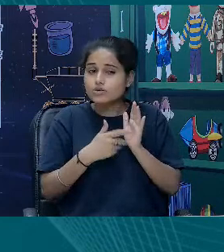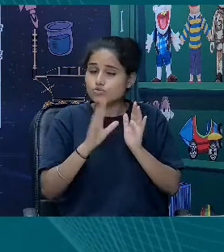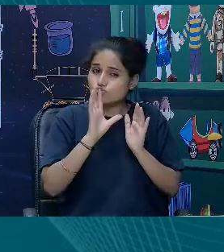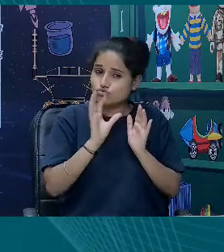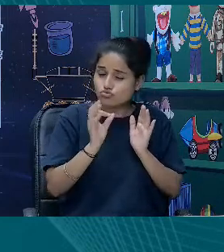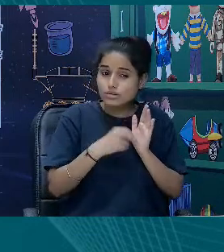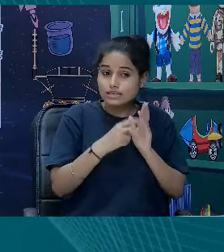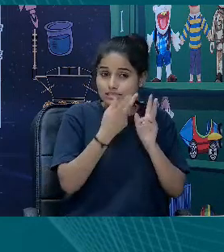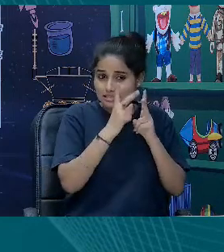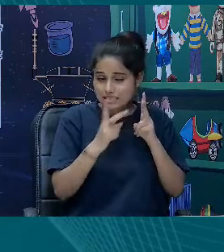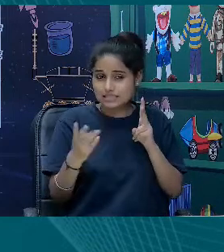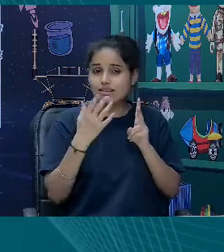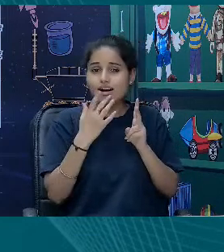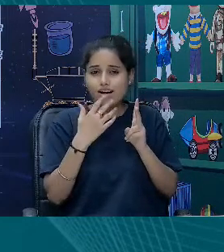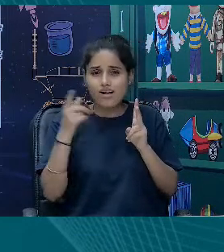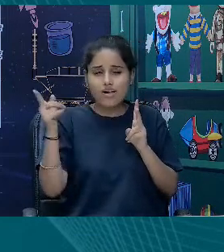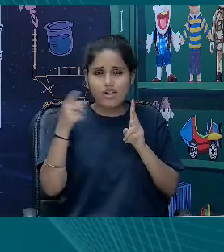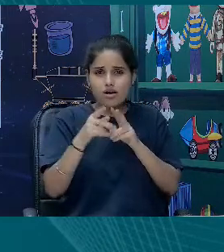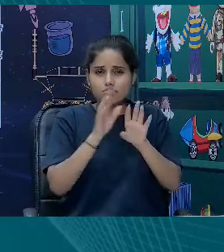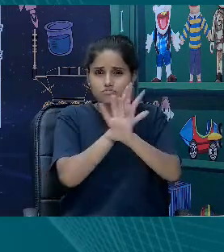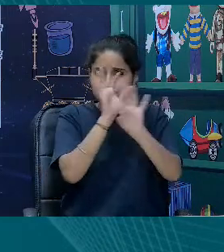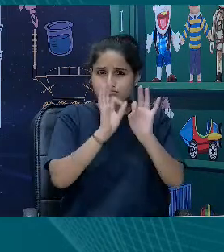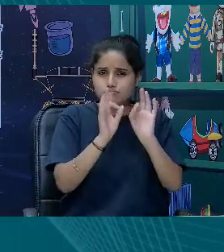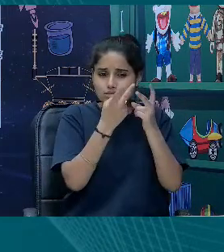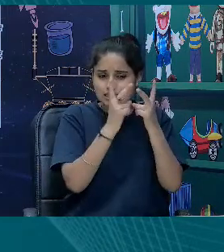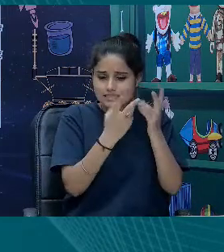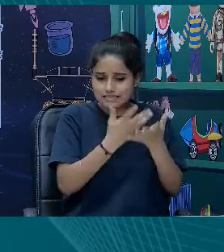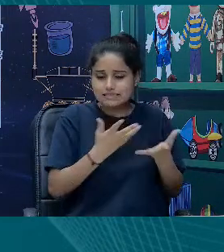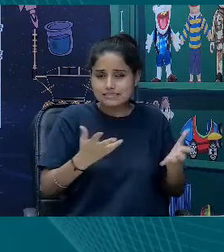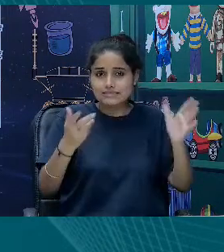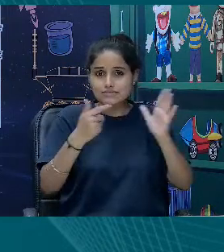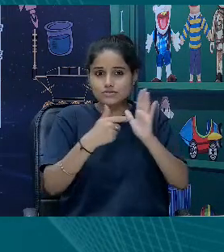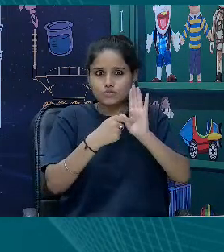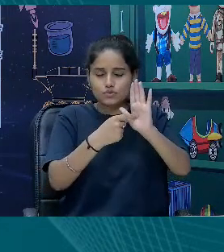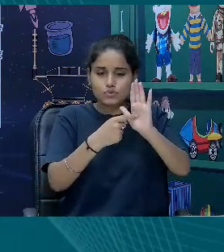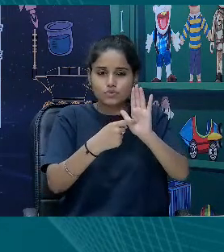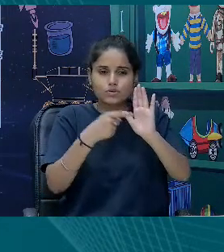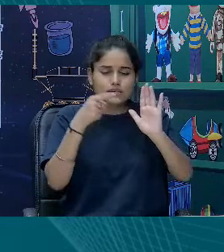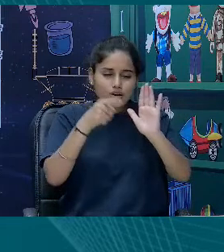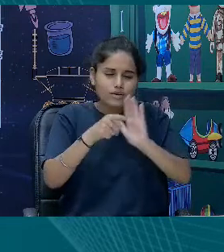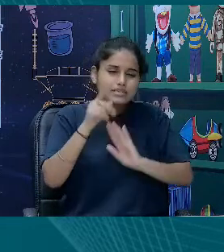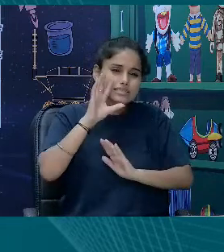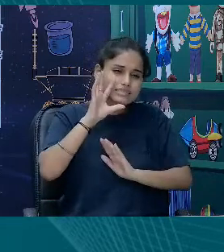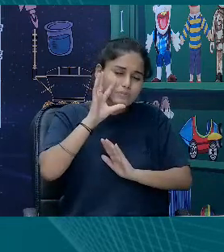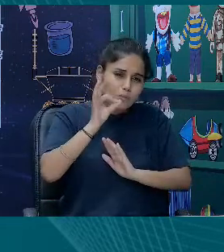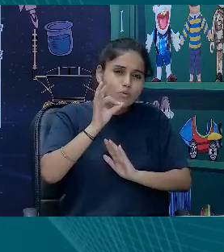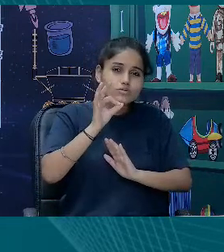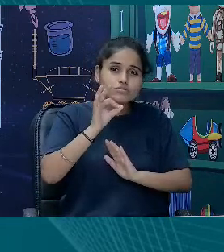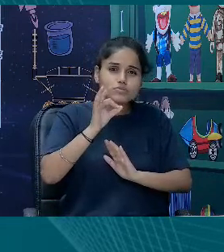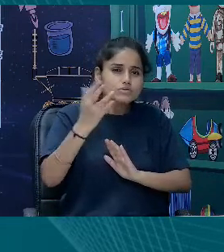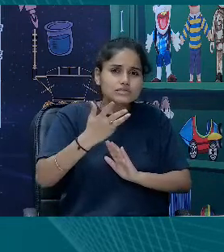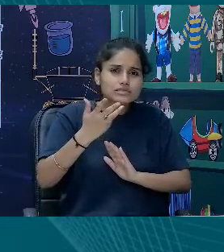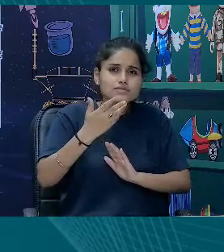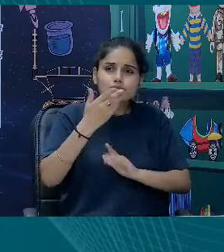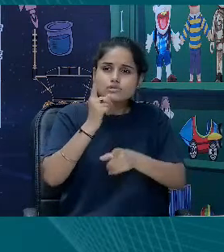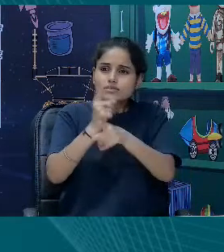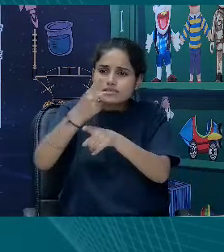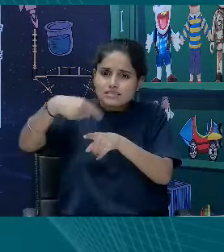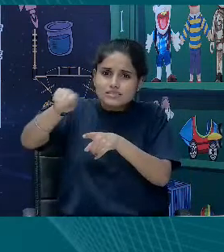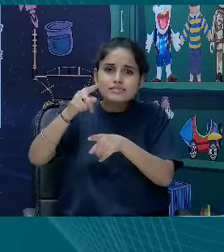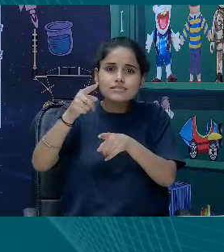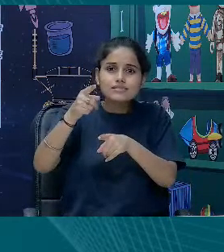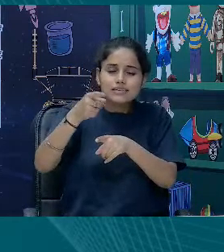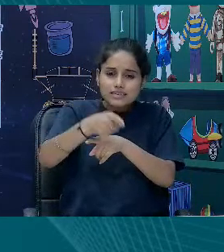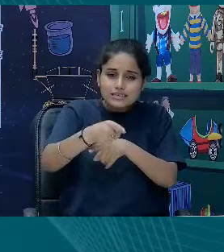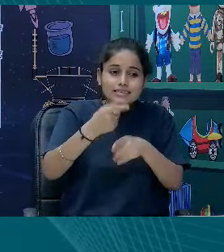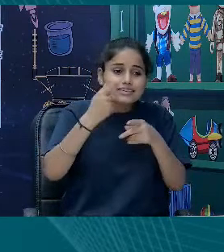vibrant colors. You have prepared all these resource material, Supratika ji, and it is very important for educators to understand when the student